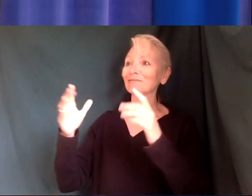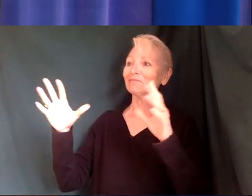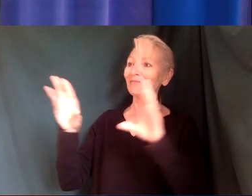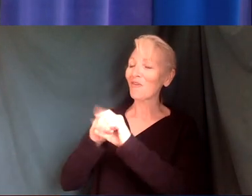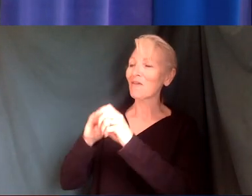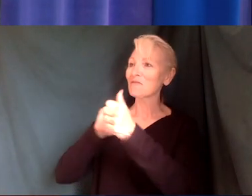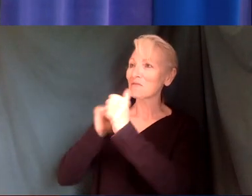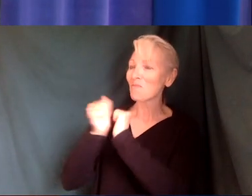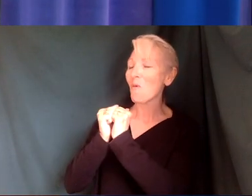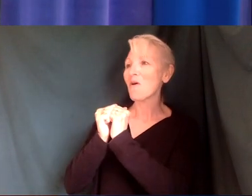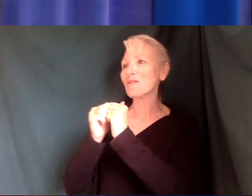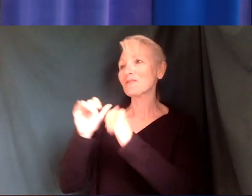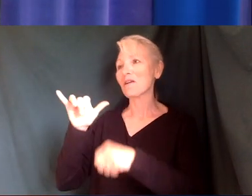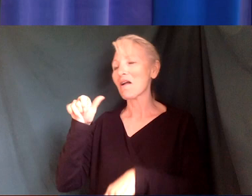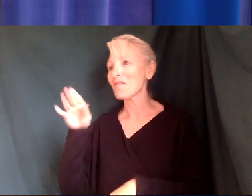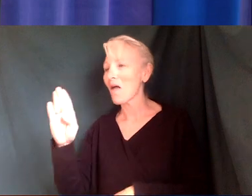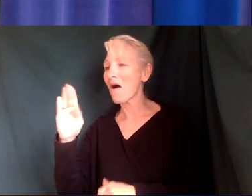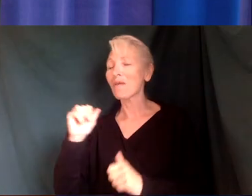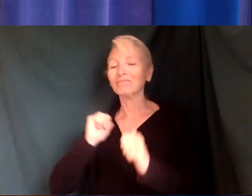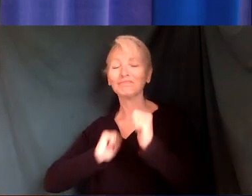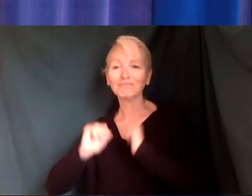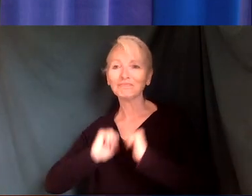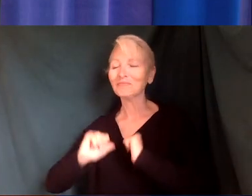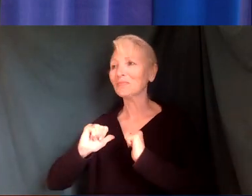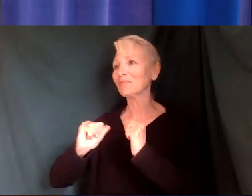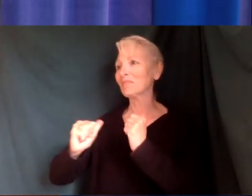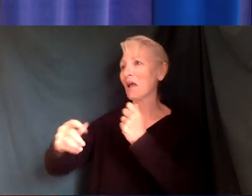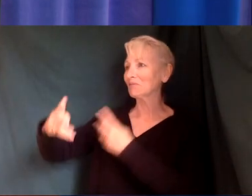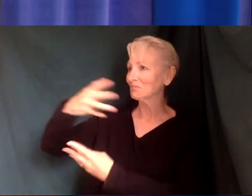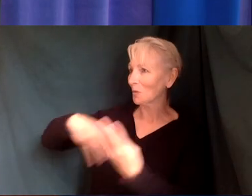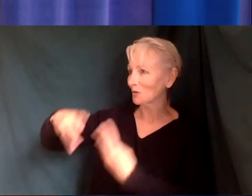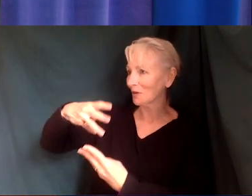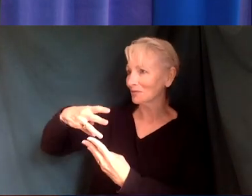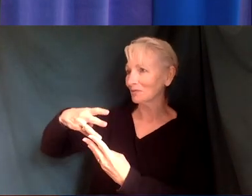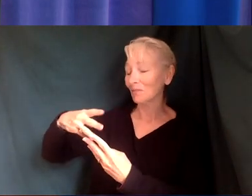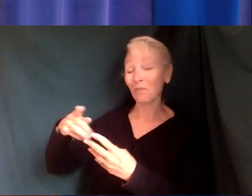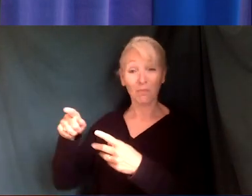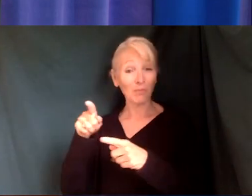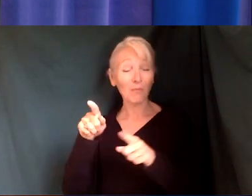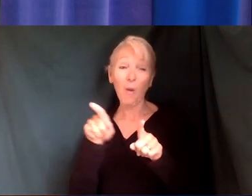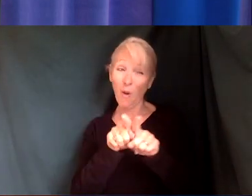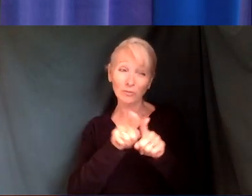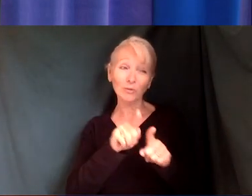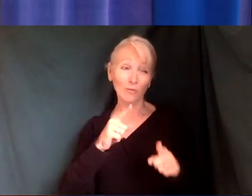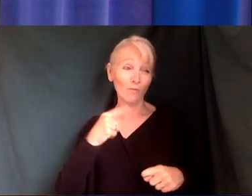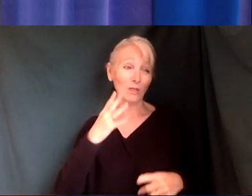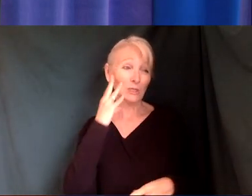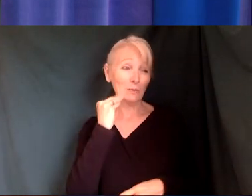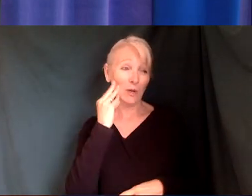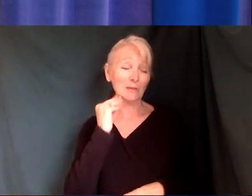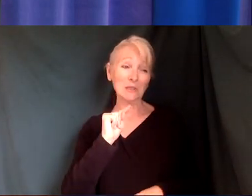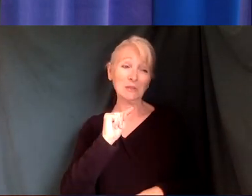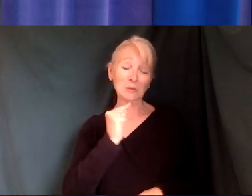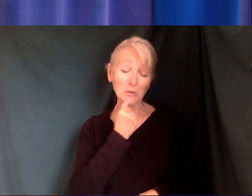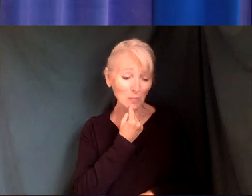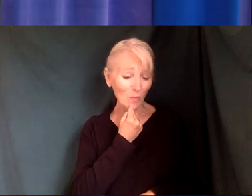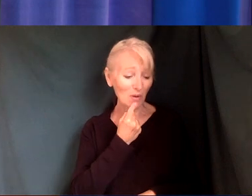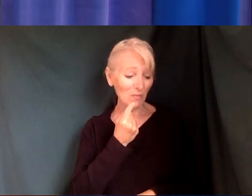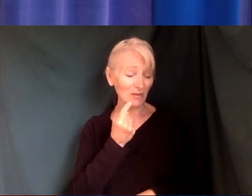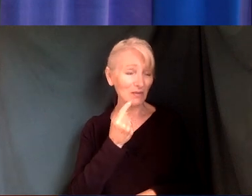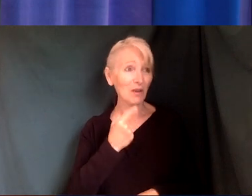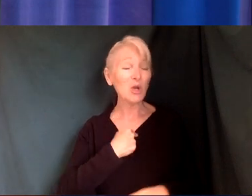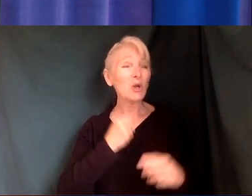sports, with clubs and performances, and just daily life in school. You have experienced disappointments when